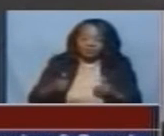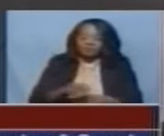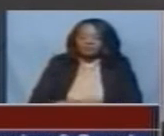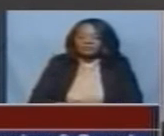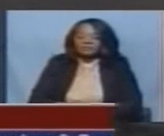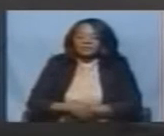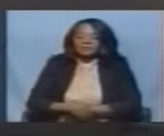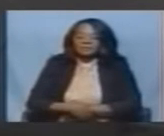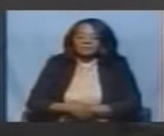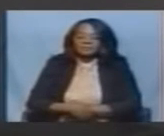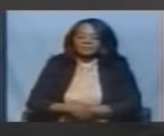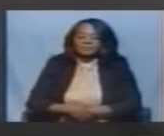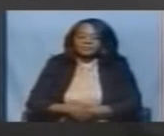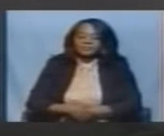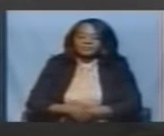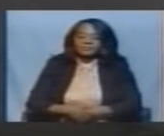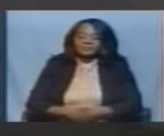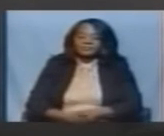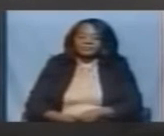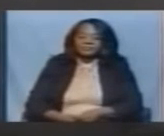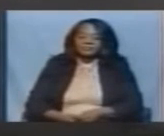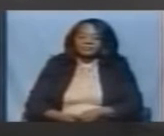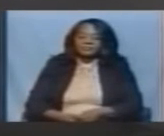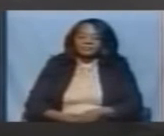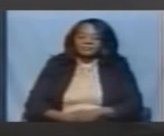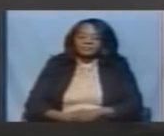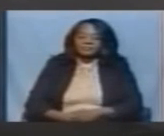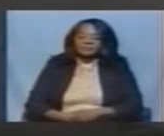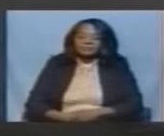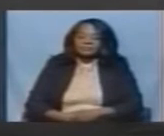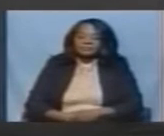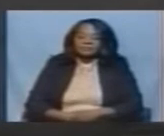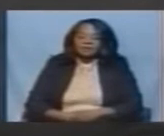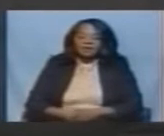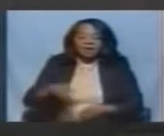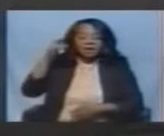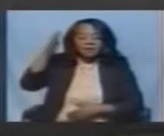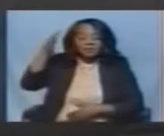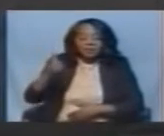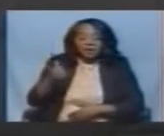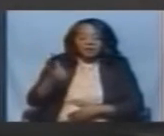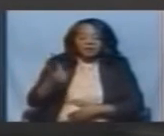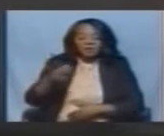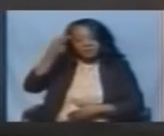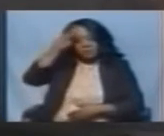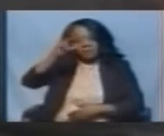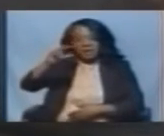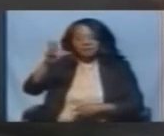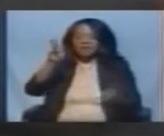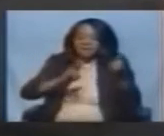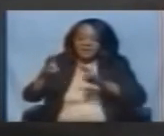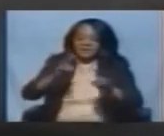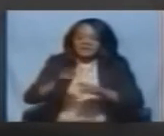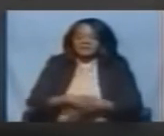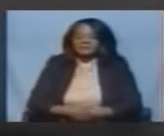know, there are no taxes coming out of that system. Who loses? Is it them or is it us? It's us. That's why we are going to those mines to deal with it as well. Now when